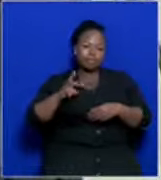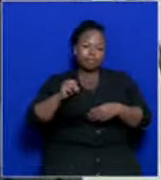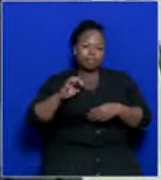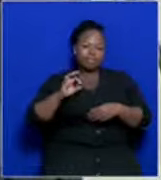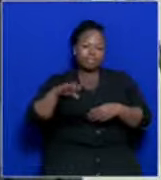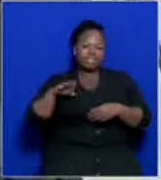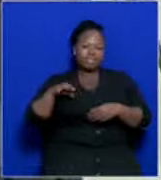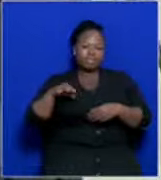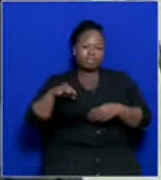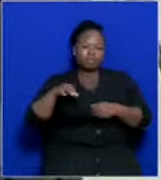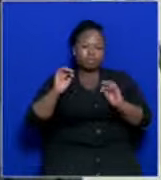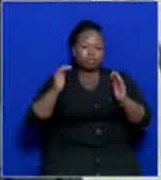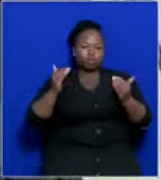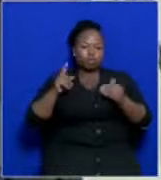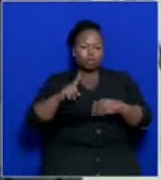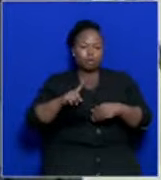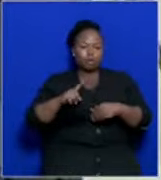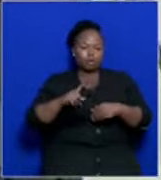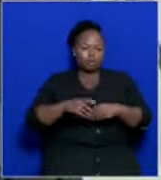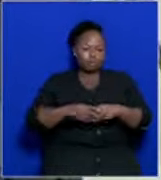1.